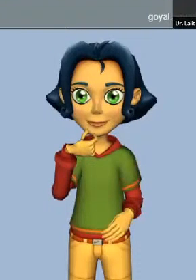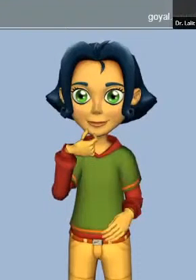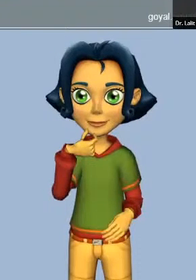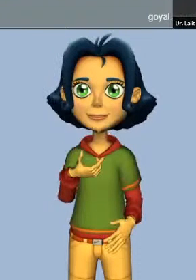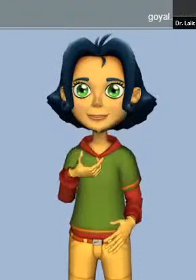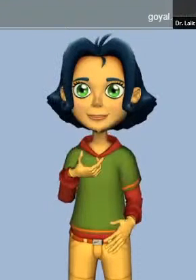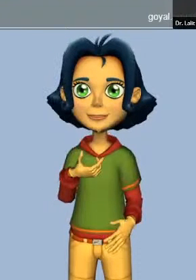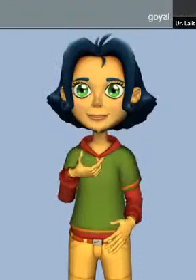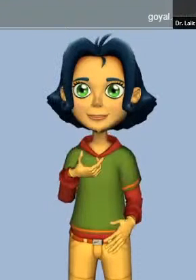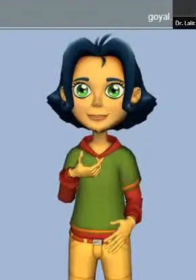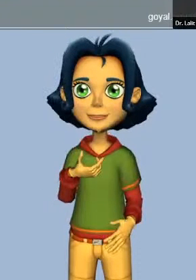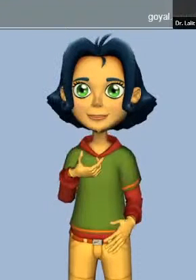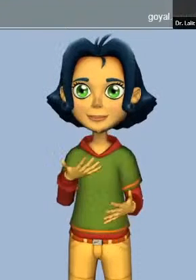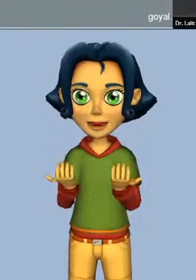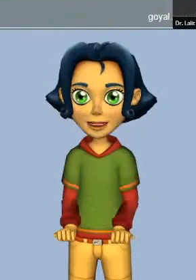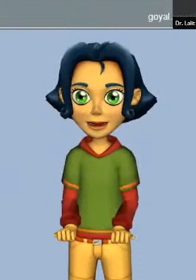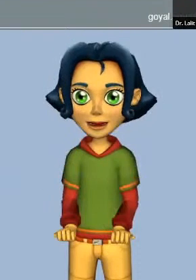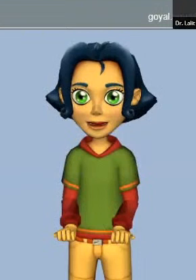cancelled.